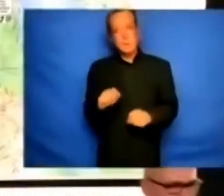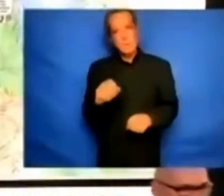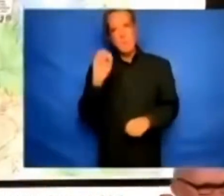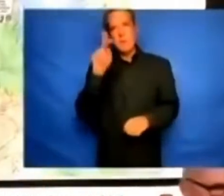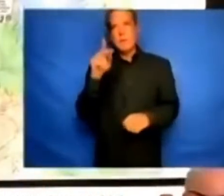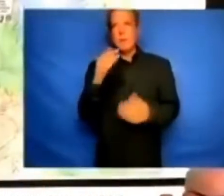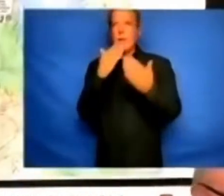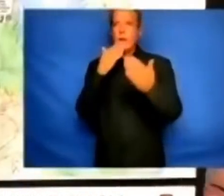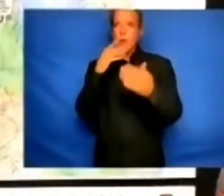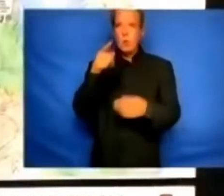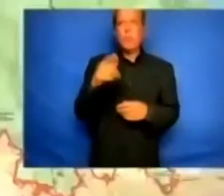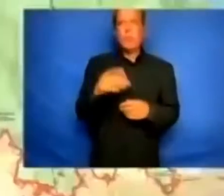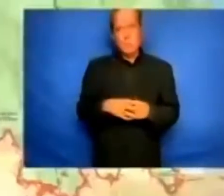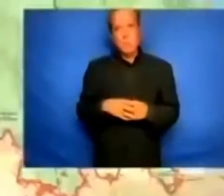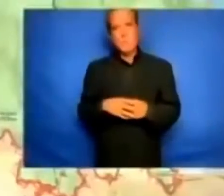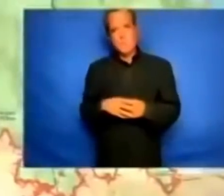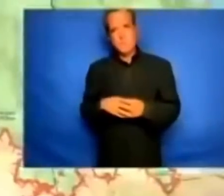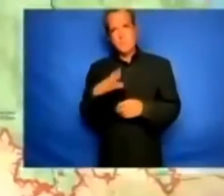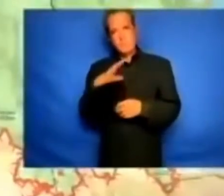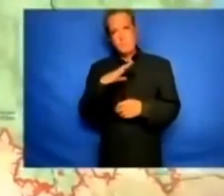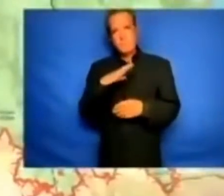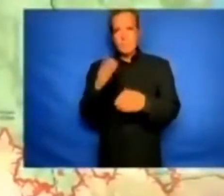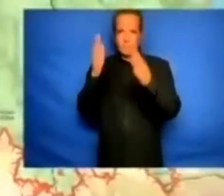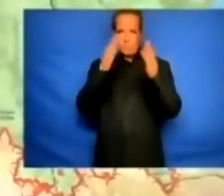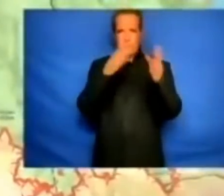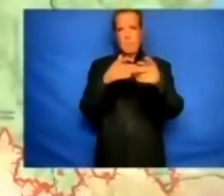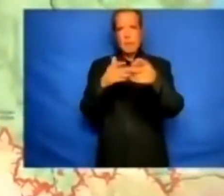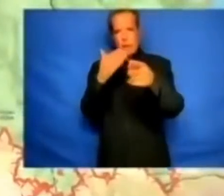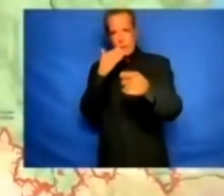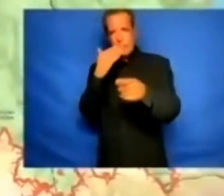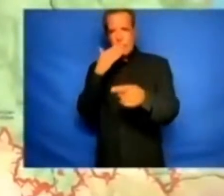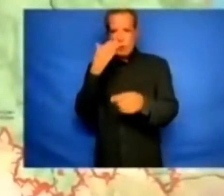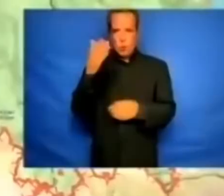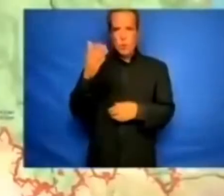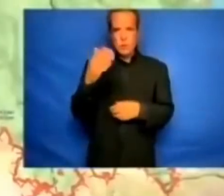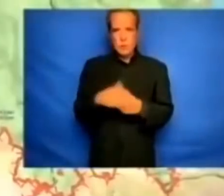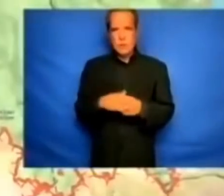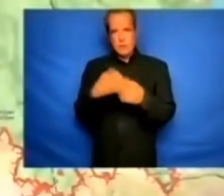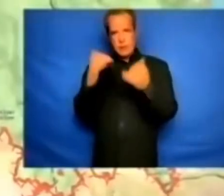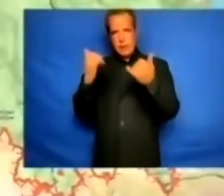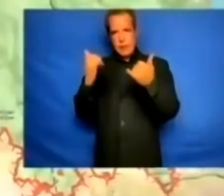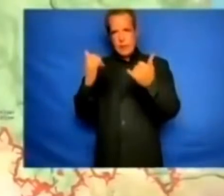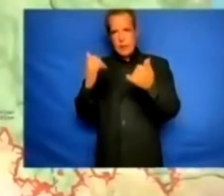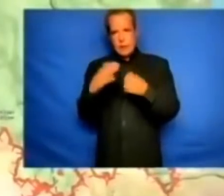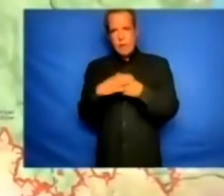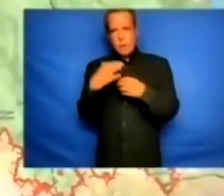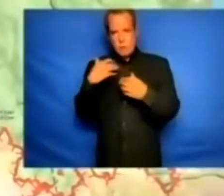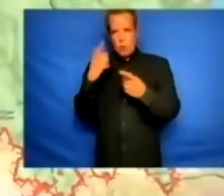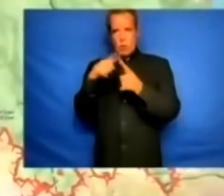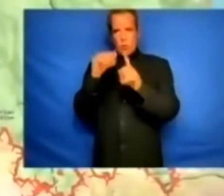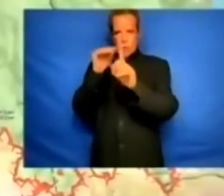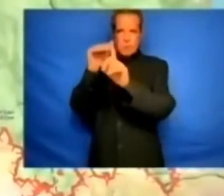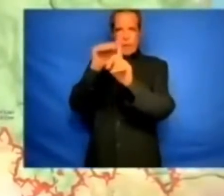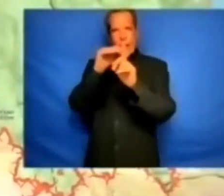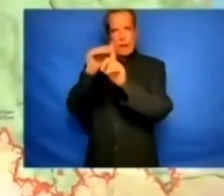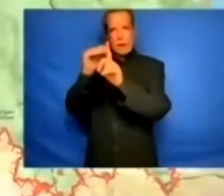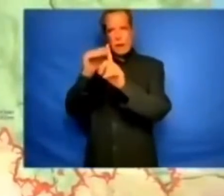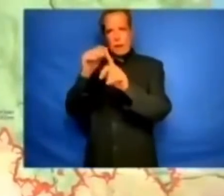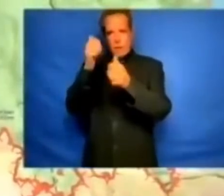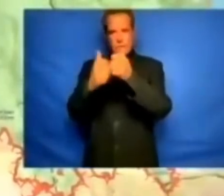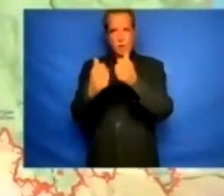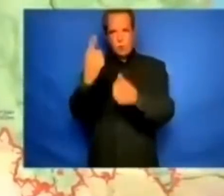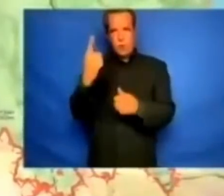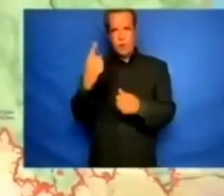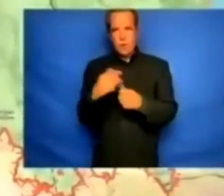very much, Jimmy. And as we start to get our last guest up, I just want to remind everybody that the